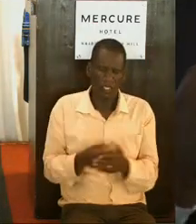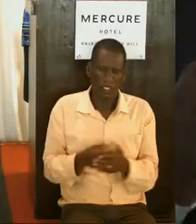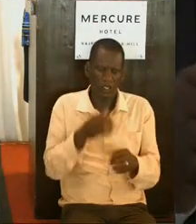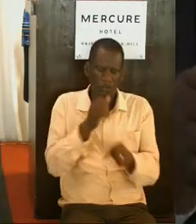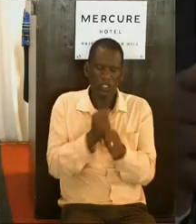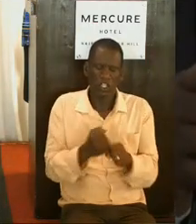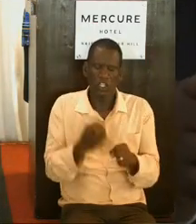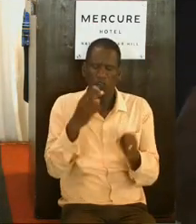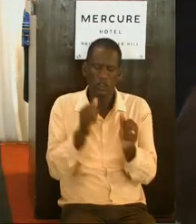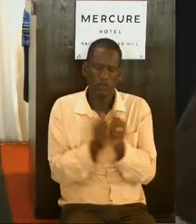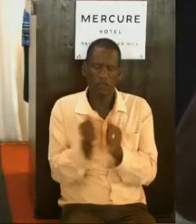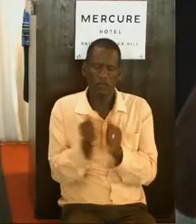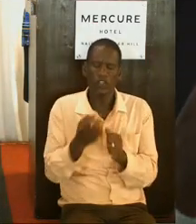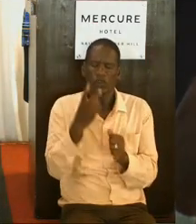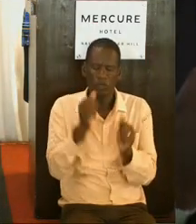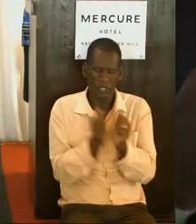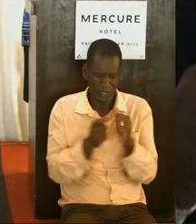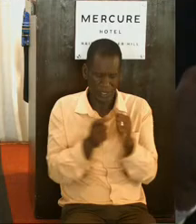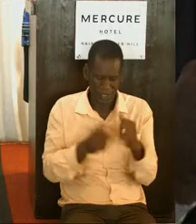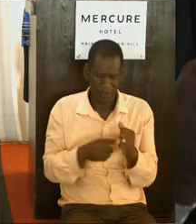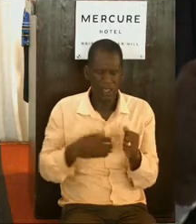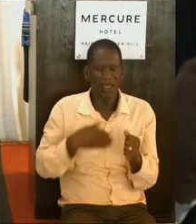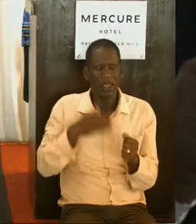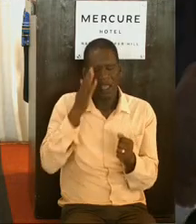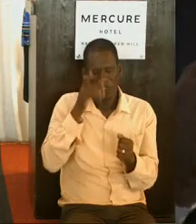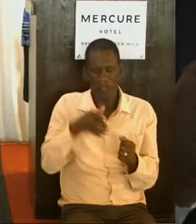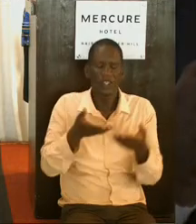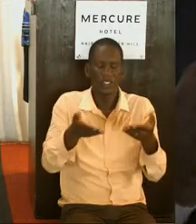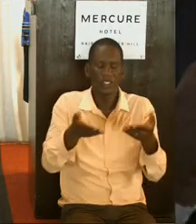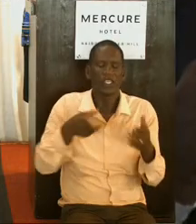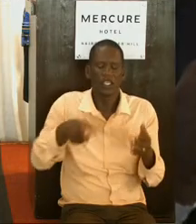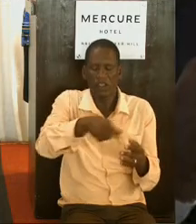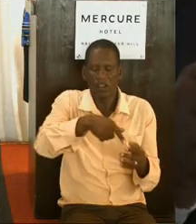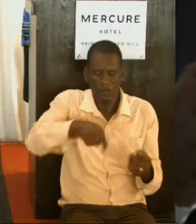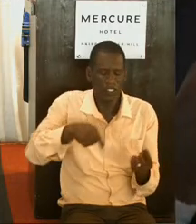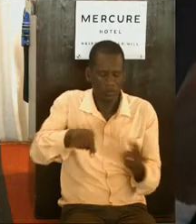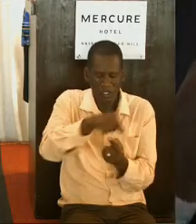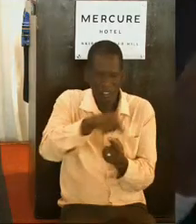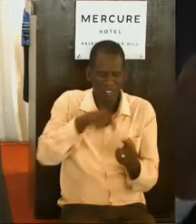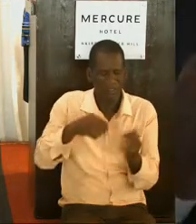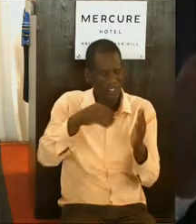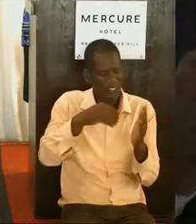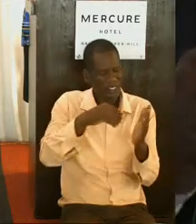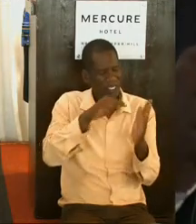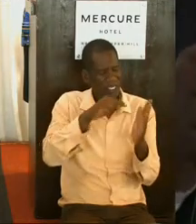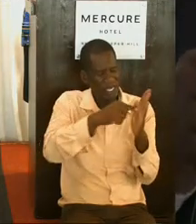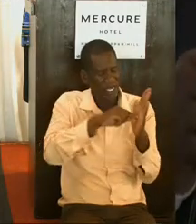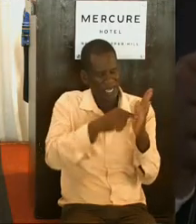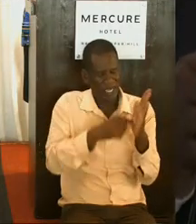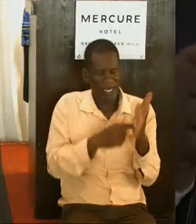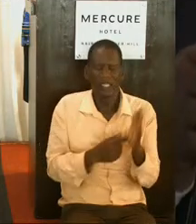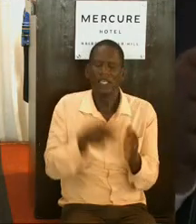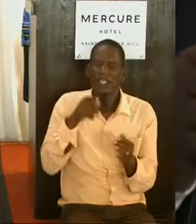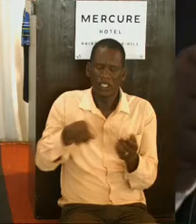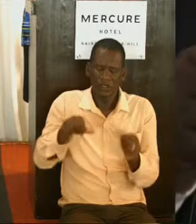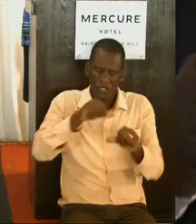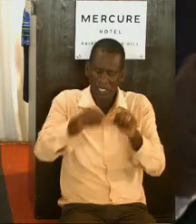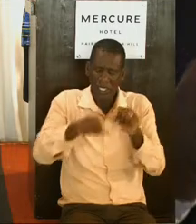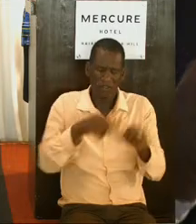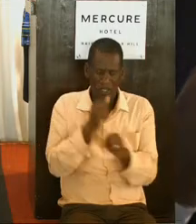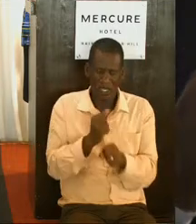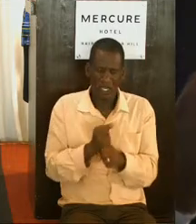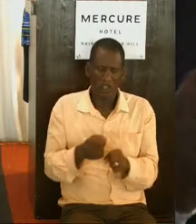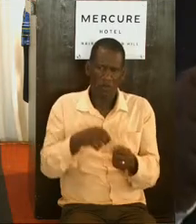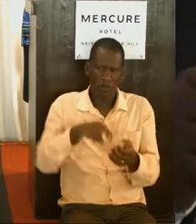2015 2016. I think that gives us specific indicators this was uh scientifically done